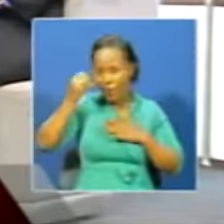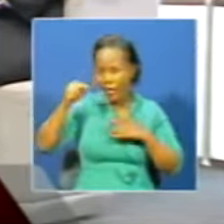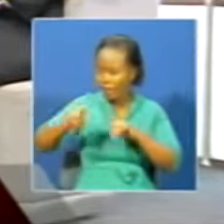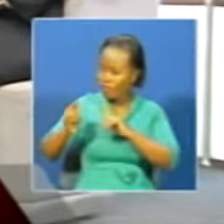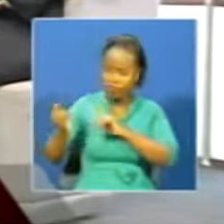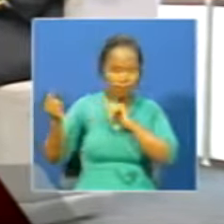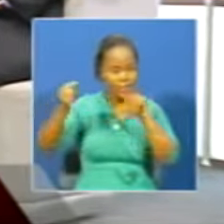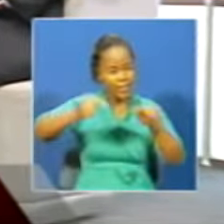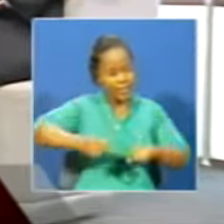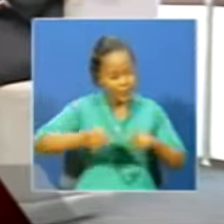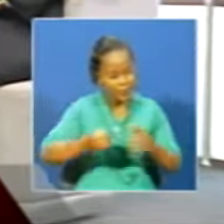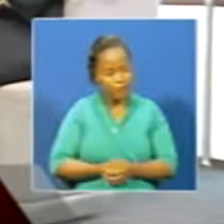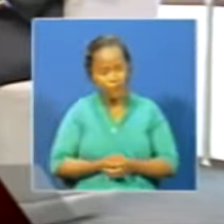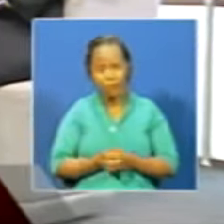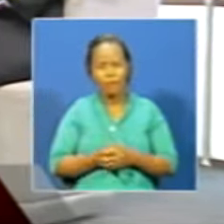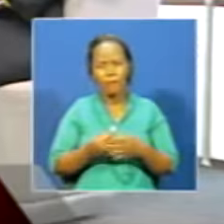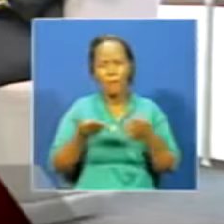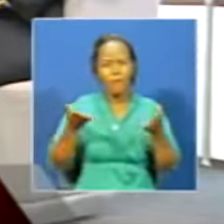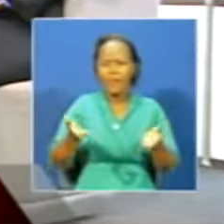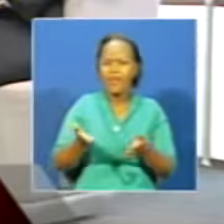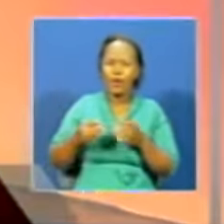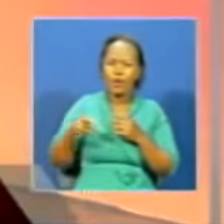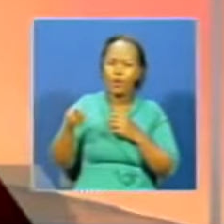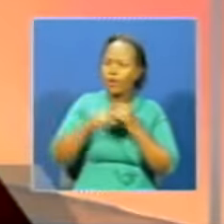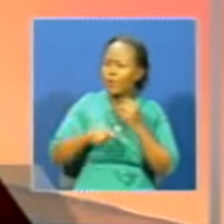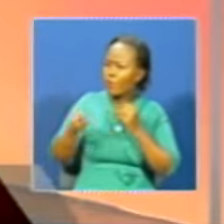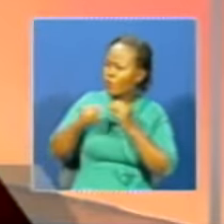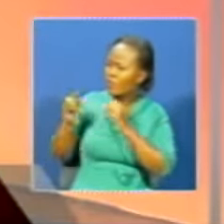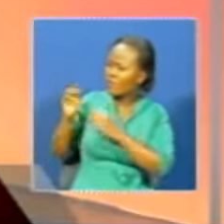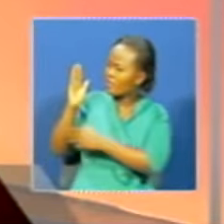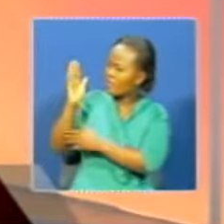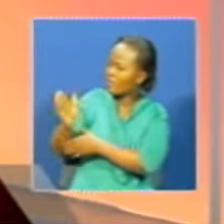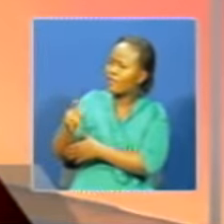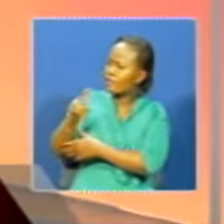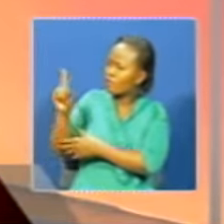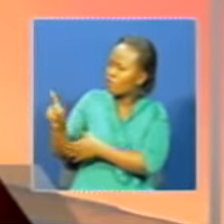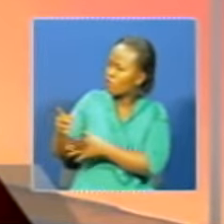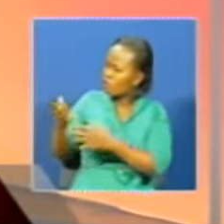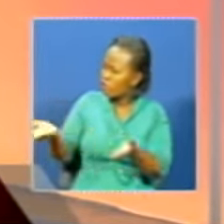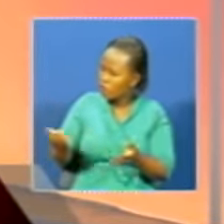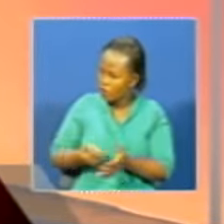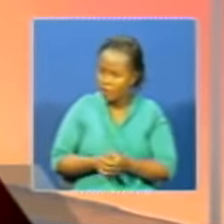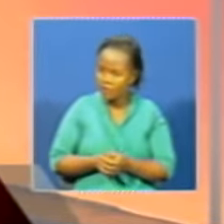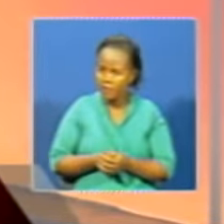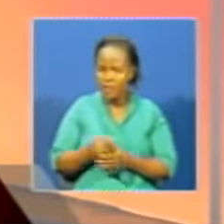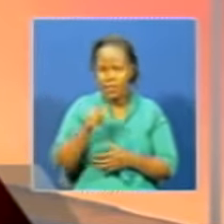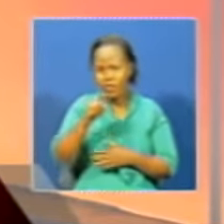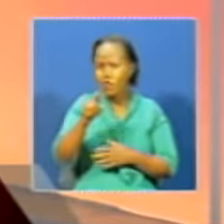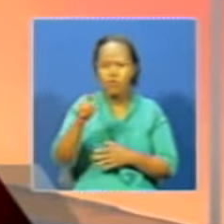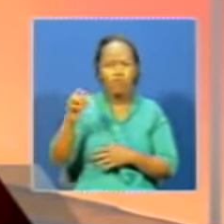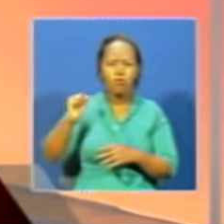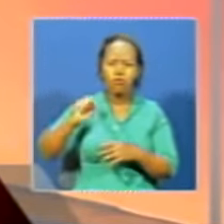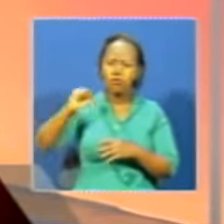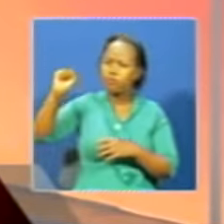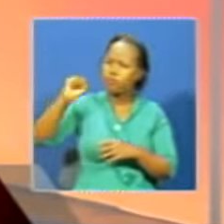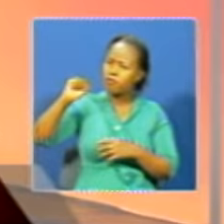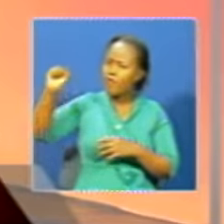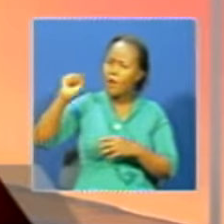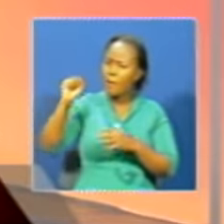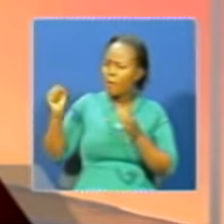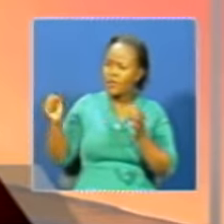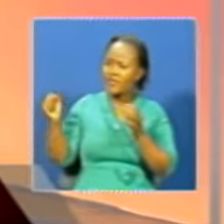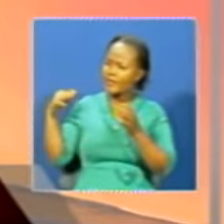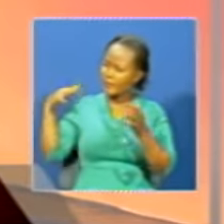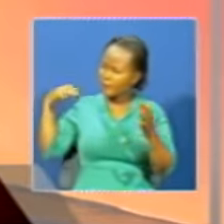Now, let's just get straight into it. You have been in politics for close to, I